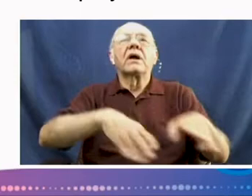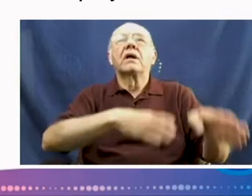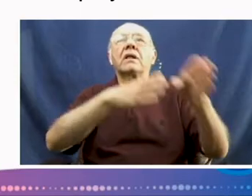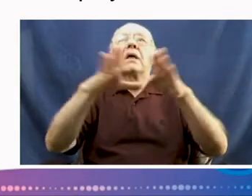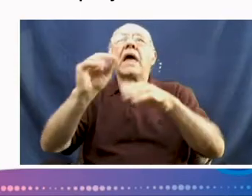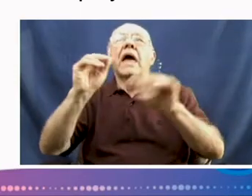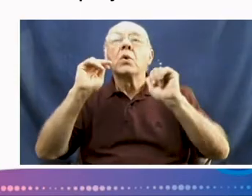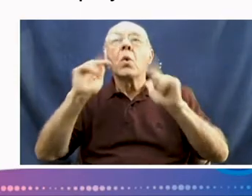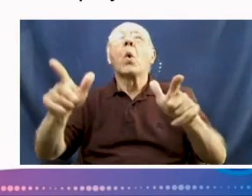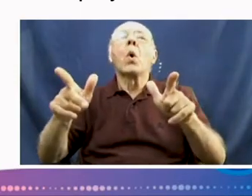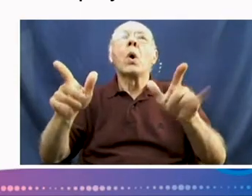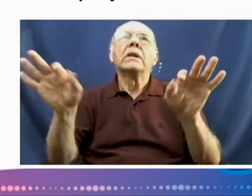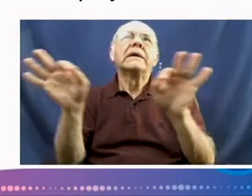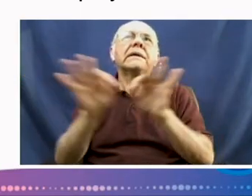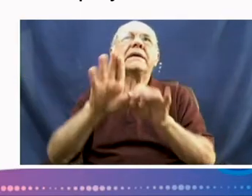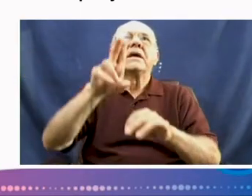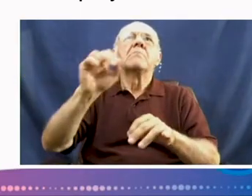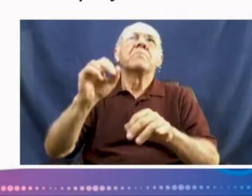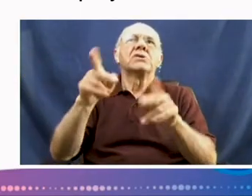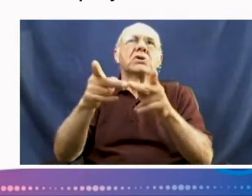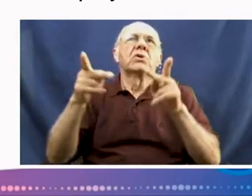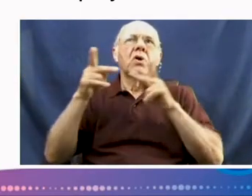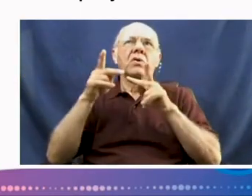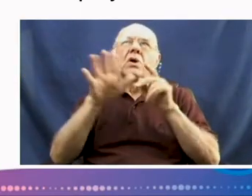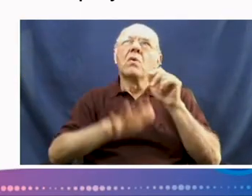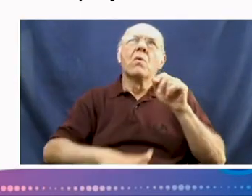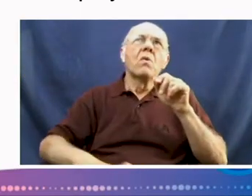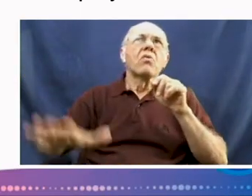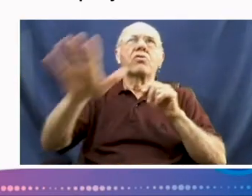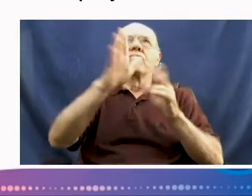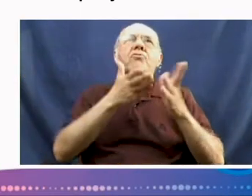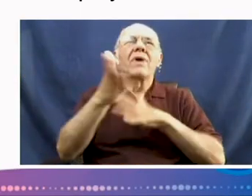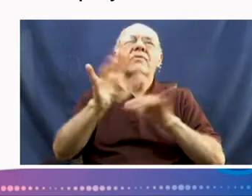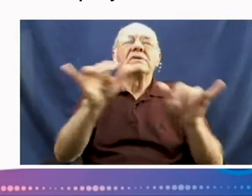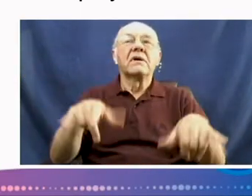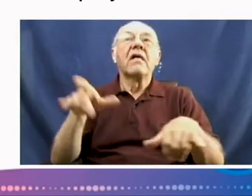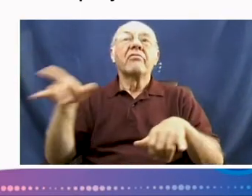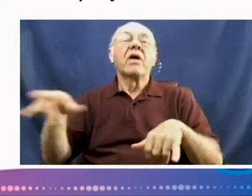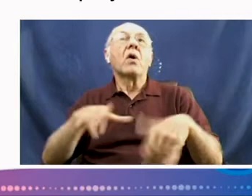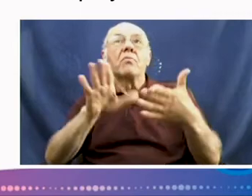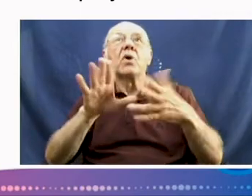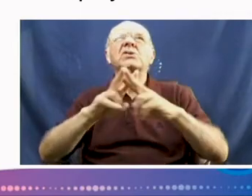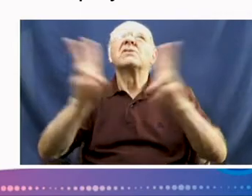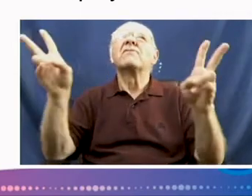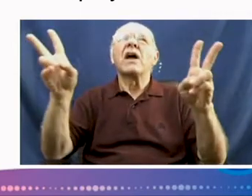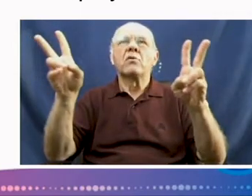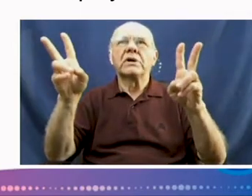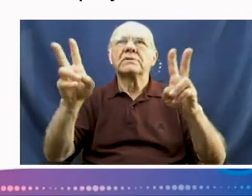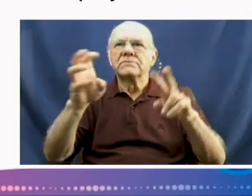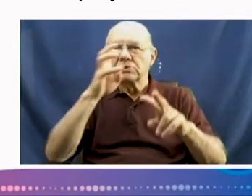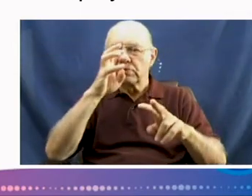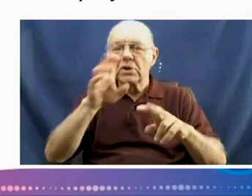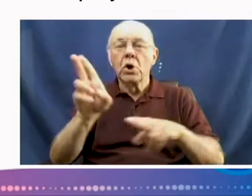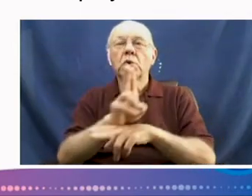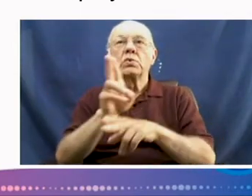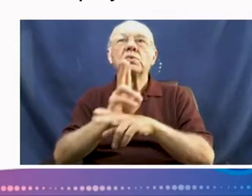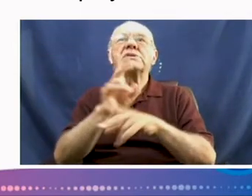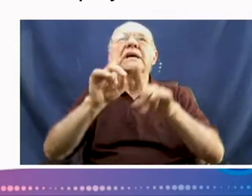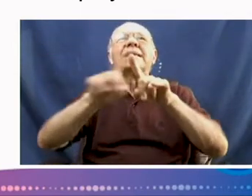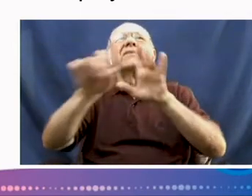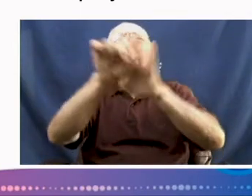bus locations throughout the system. Their approach is systematic, working across multiple stations on any given